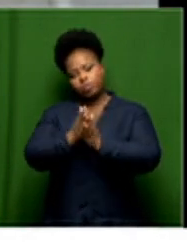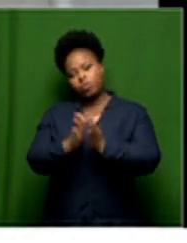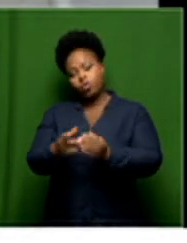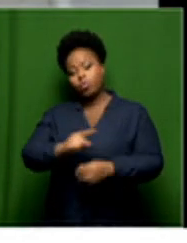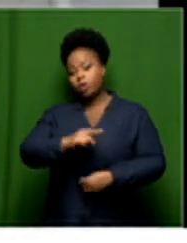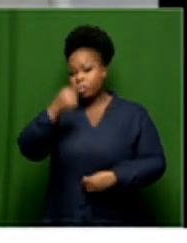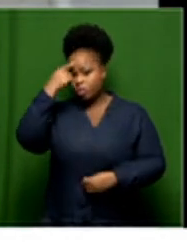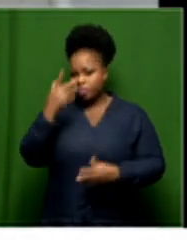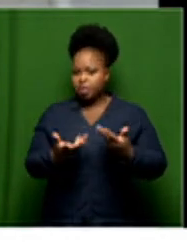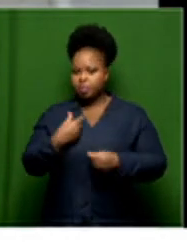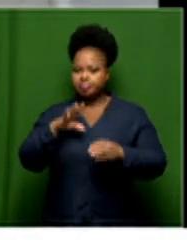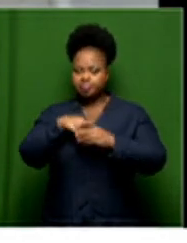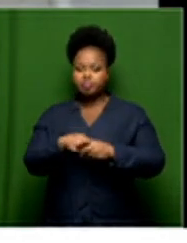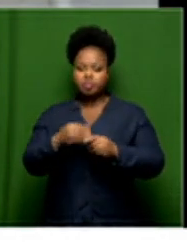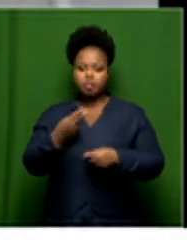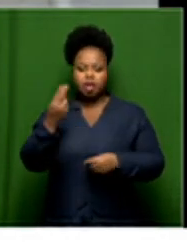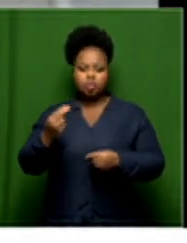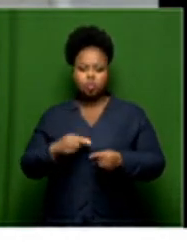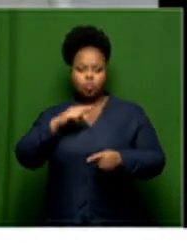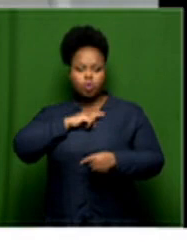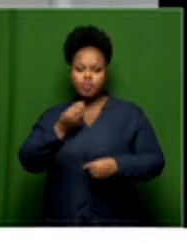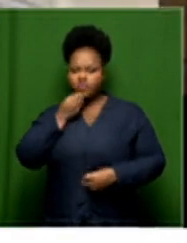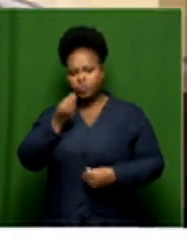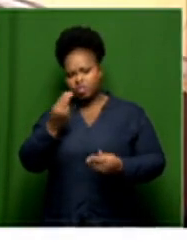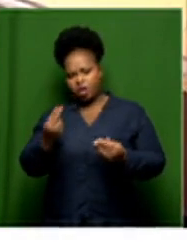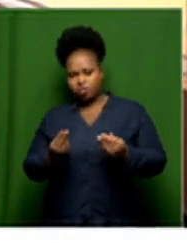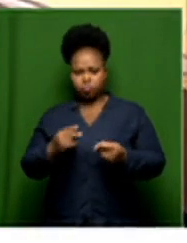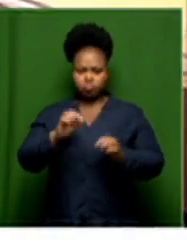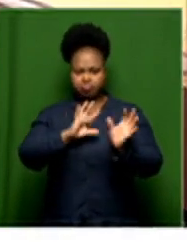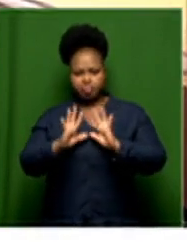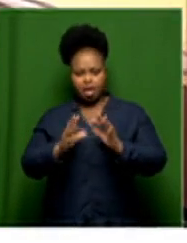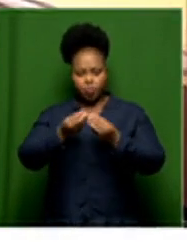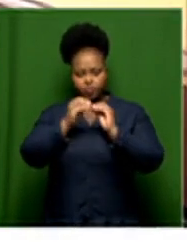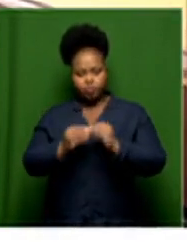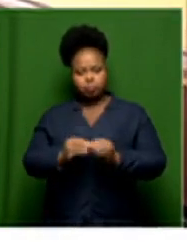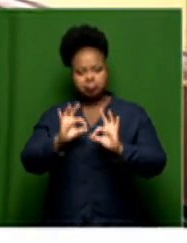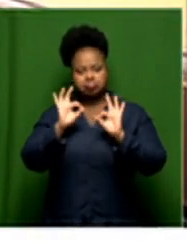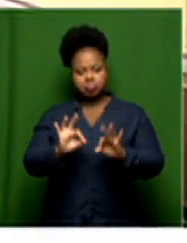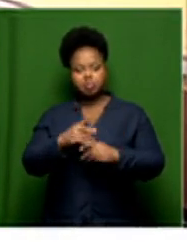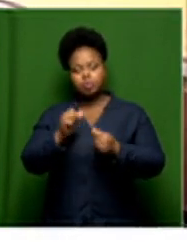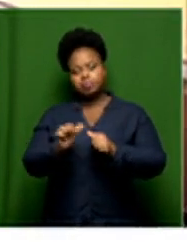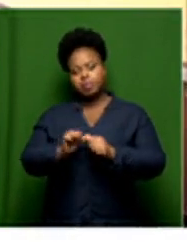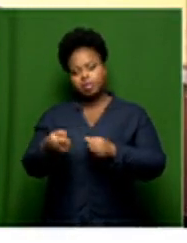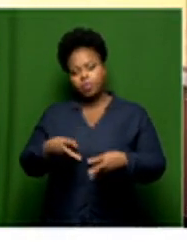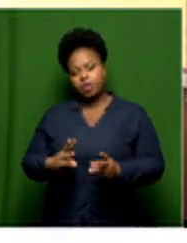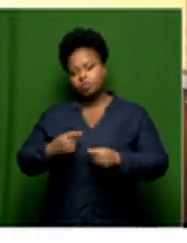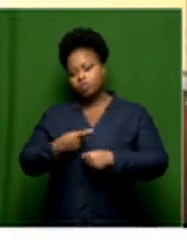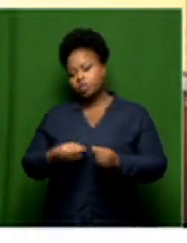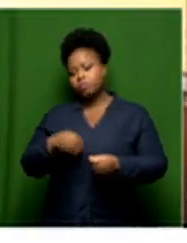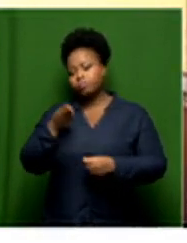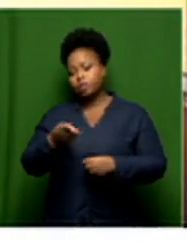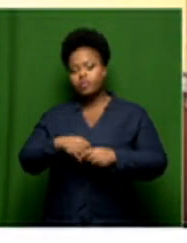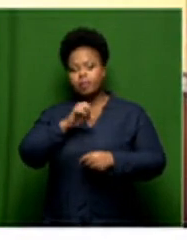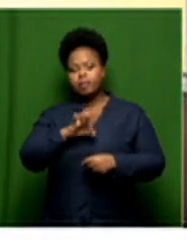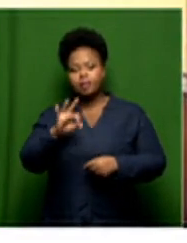thought, let's include some art because, as I said, food is art, and what better way to celebrate than presenting some artists in the book. So we've